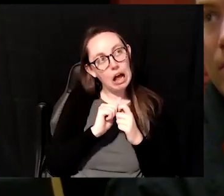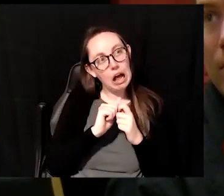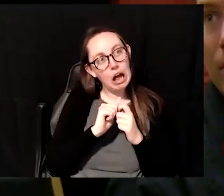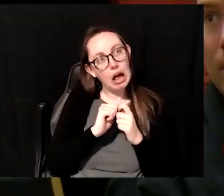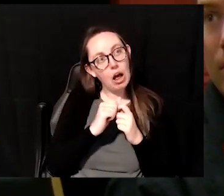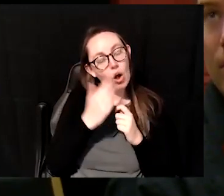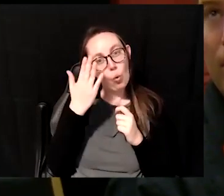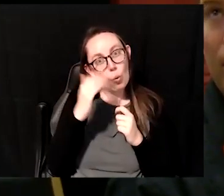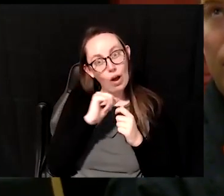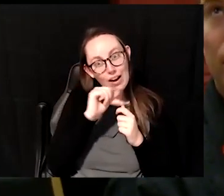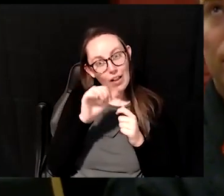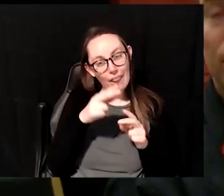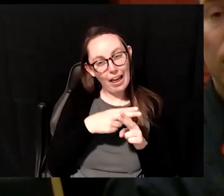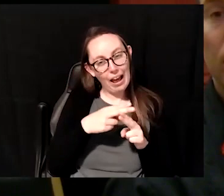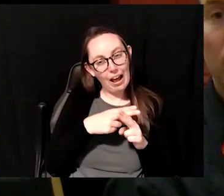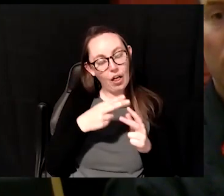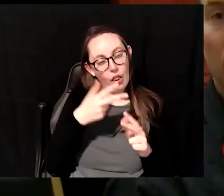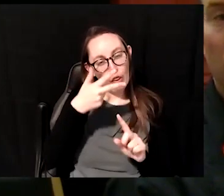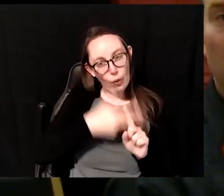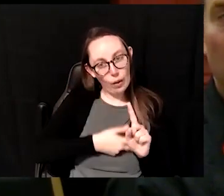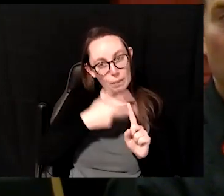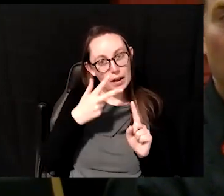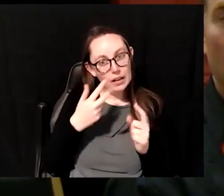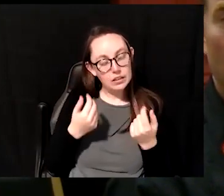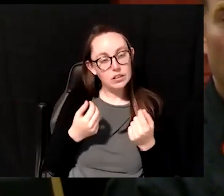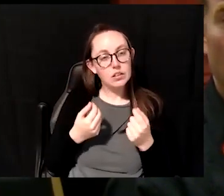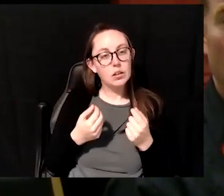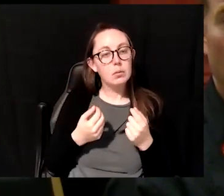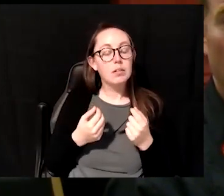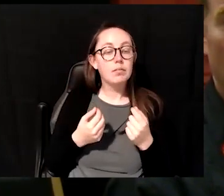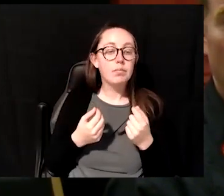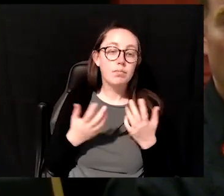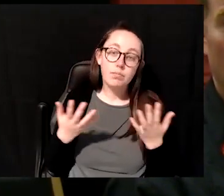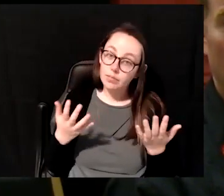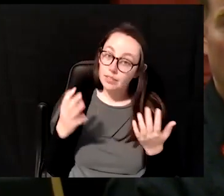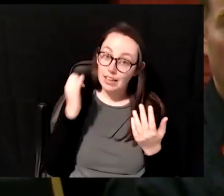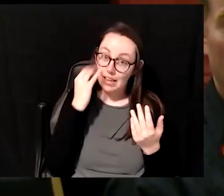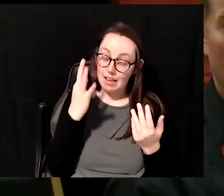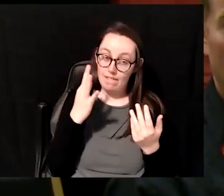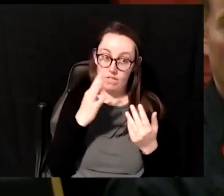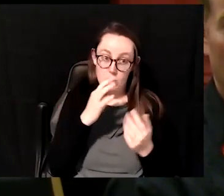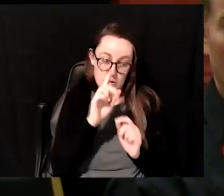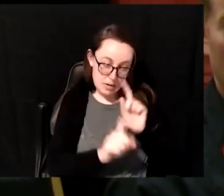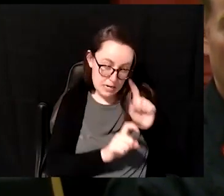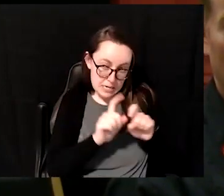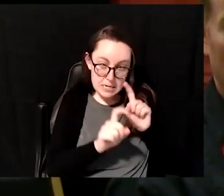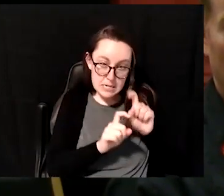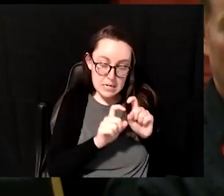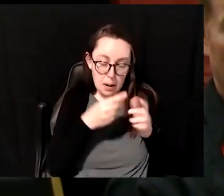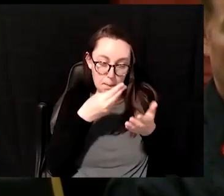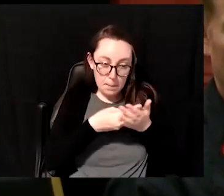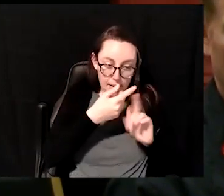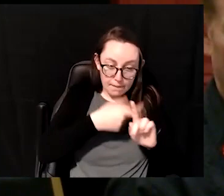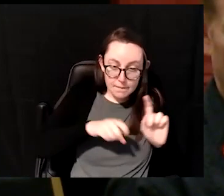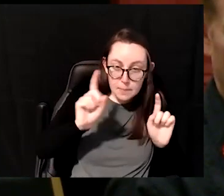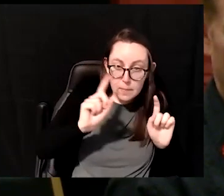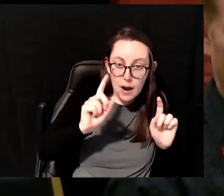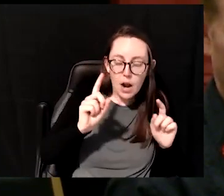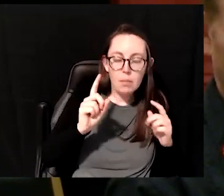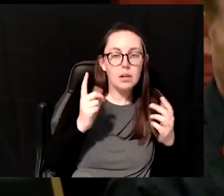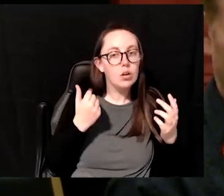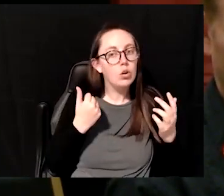if there's a question of where it comes from um we're going to find out in just a few days whether the town meeting approves the additional